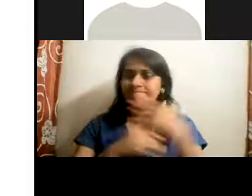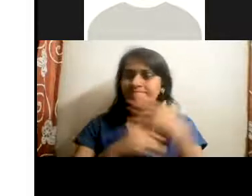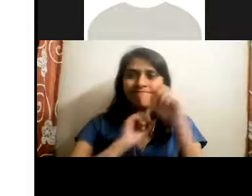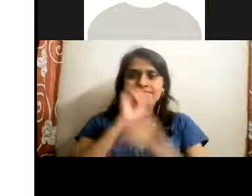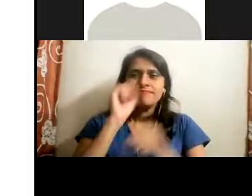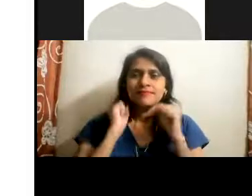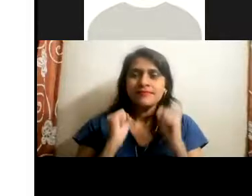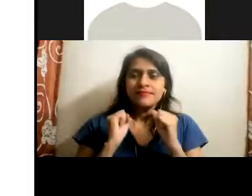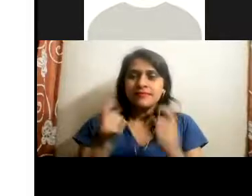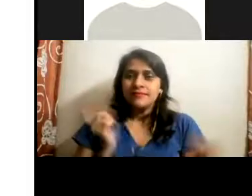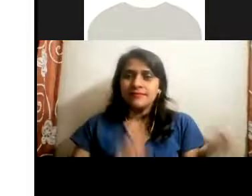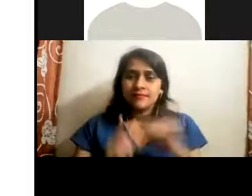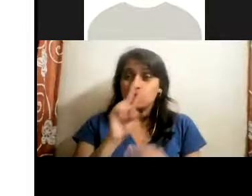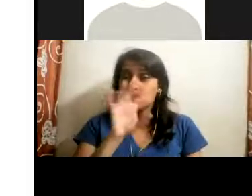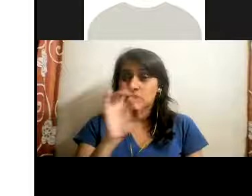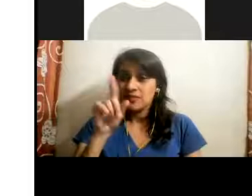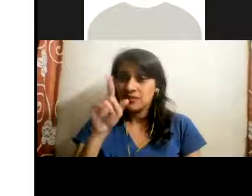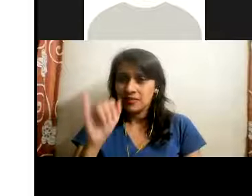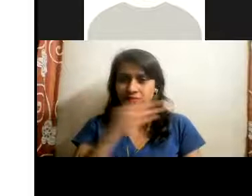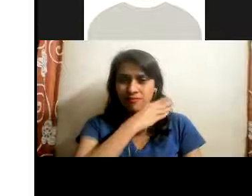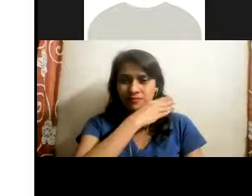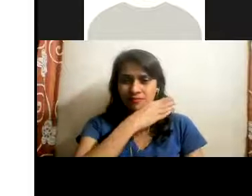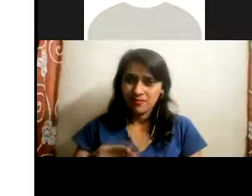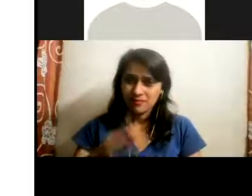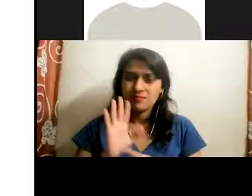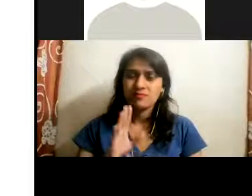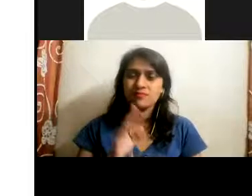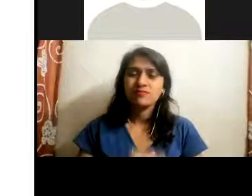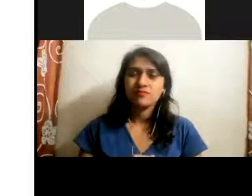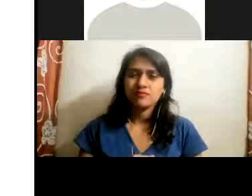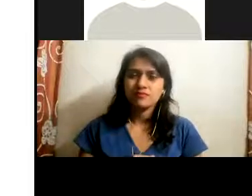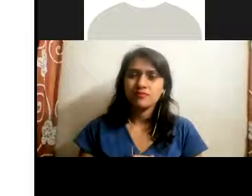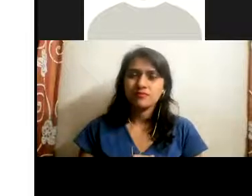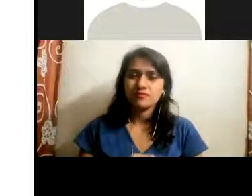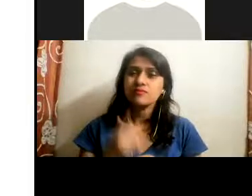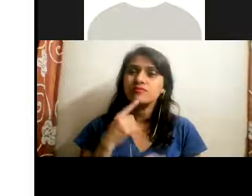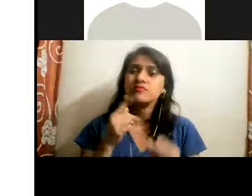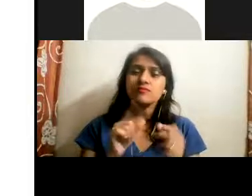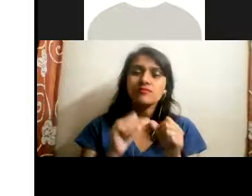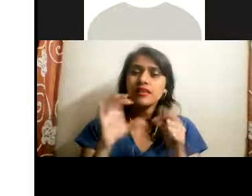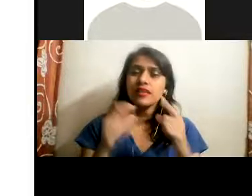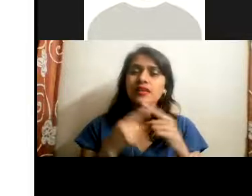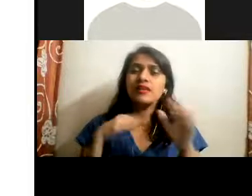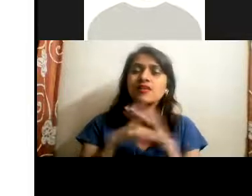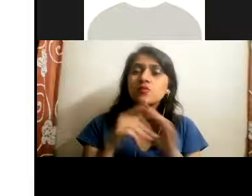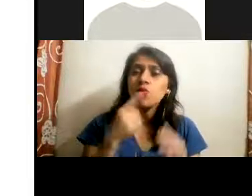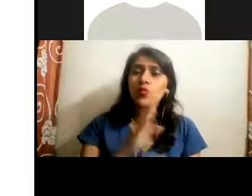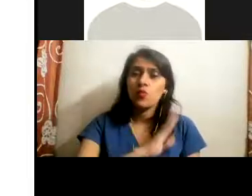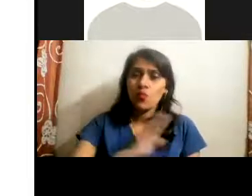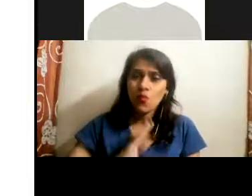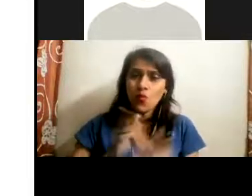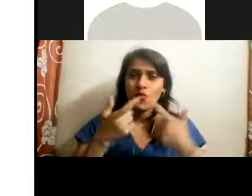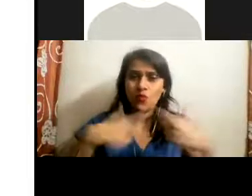from 2016 onwards, because though the act is talking about a medical board needs to issue